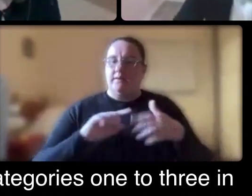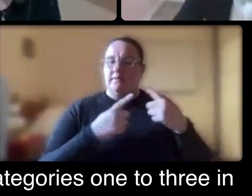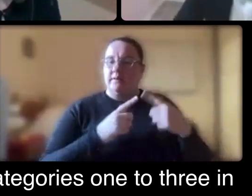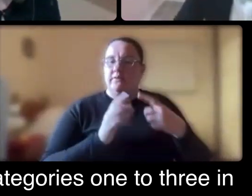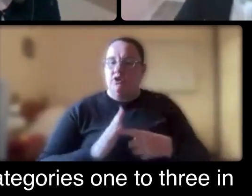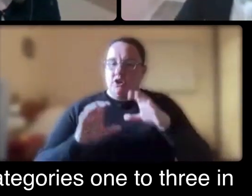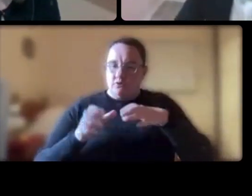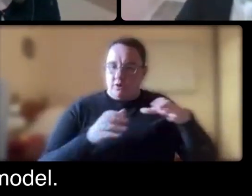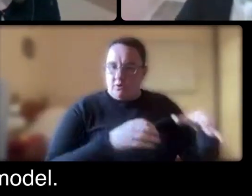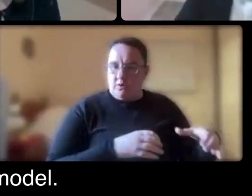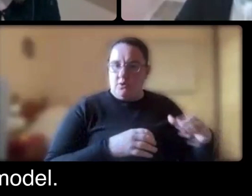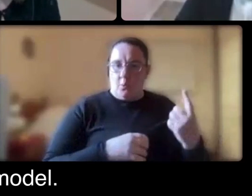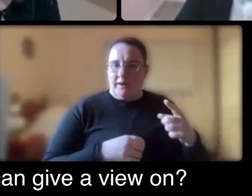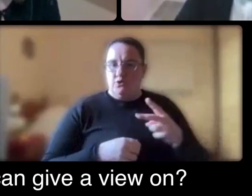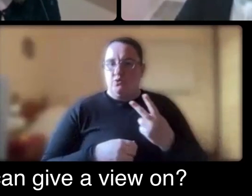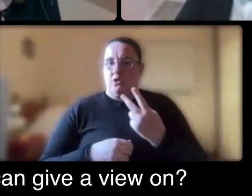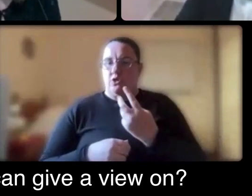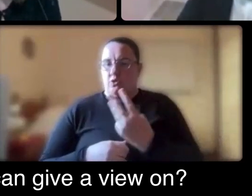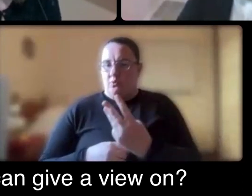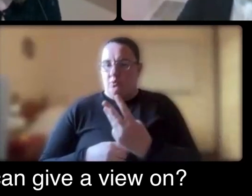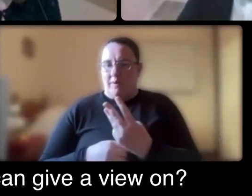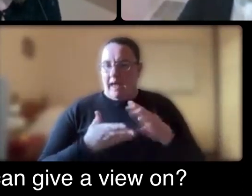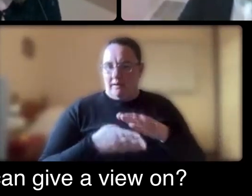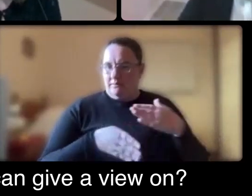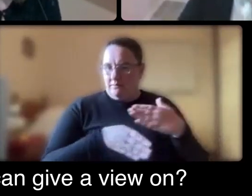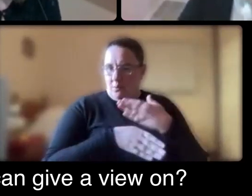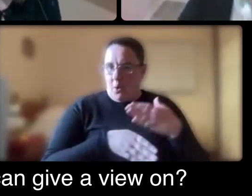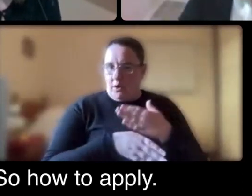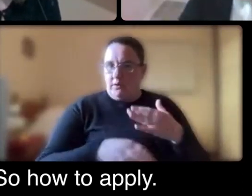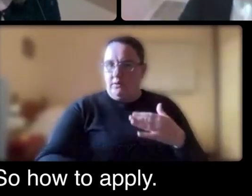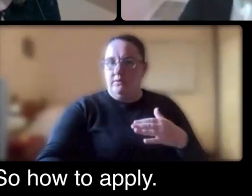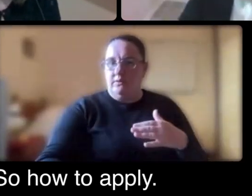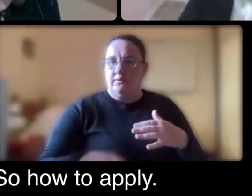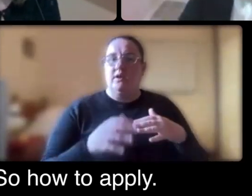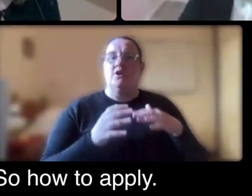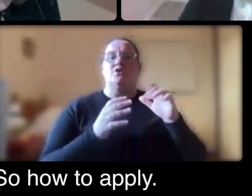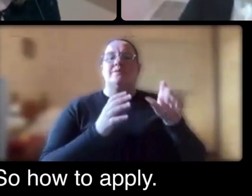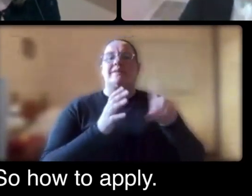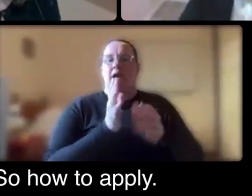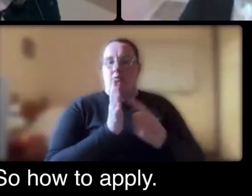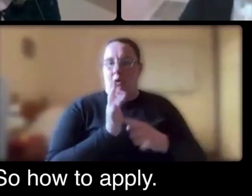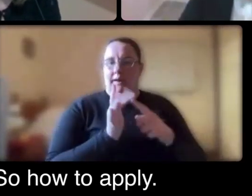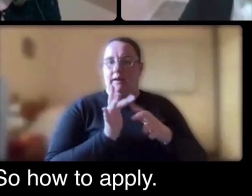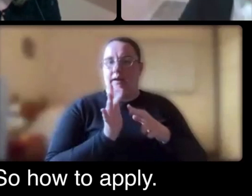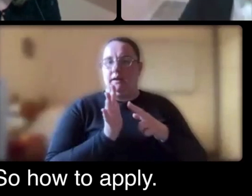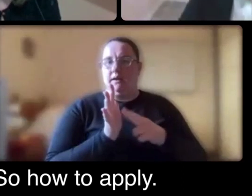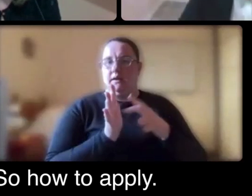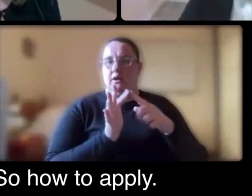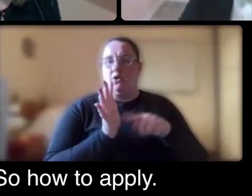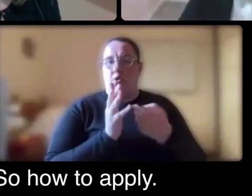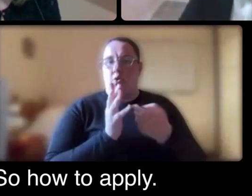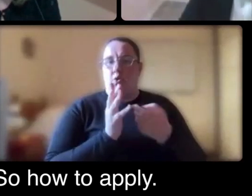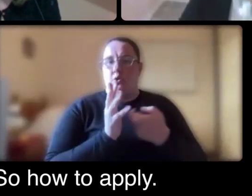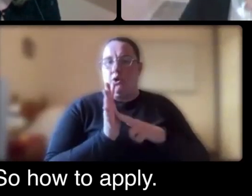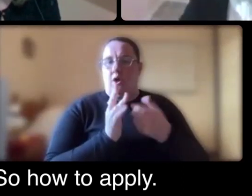3 in the new model. Is that something we can give a view on? Yeah, thanks, Nick. So